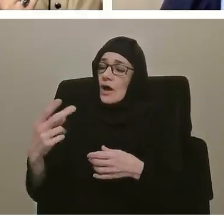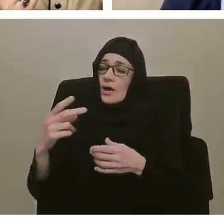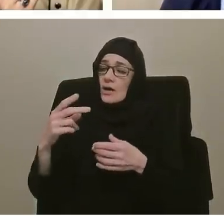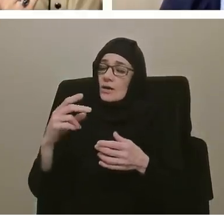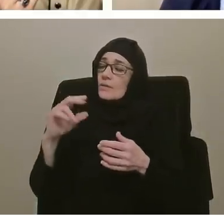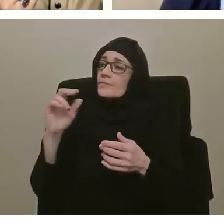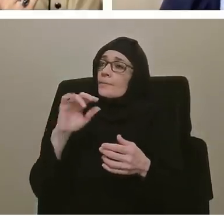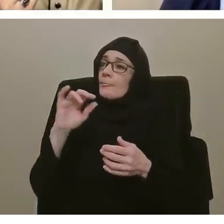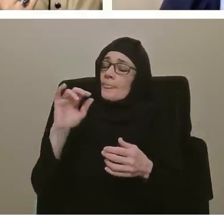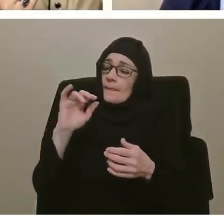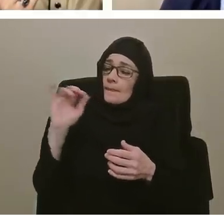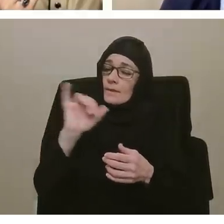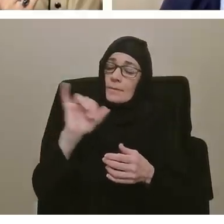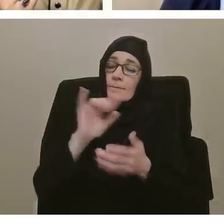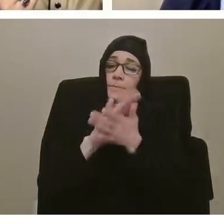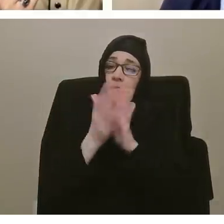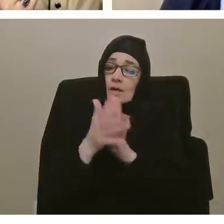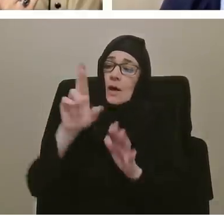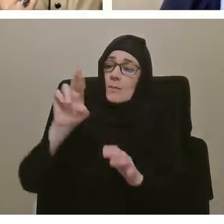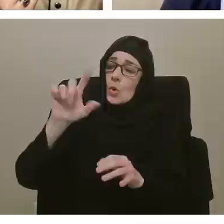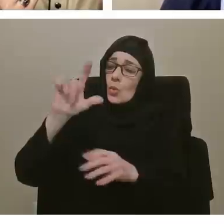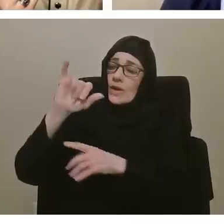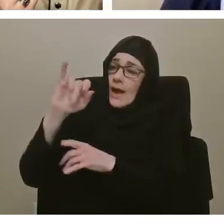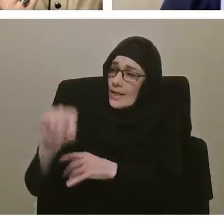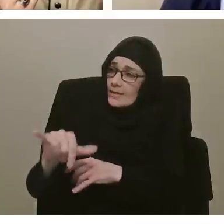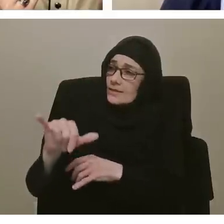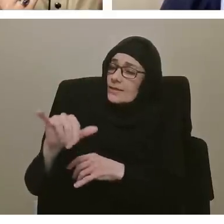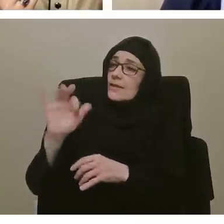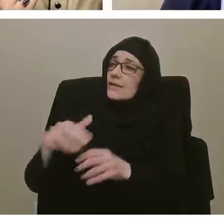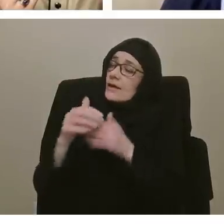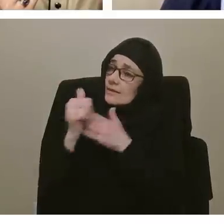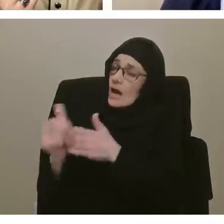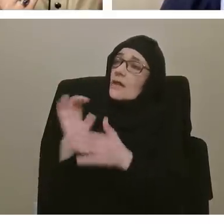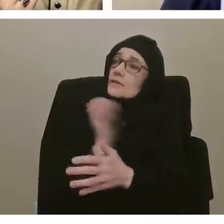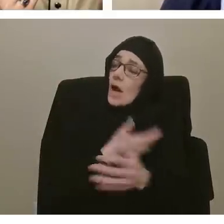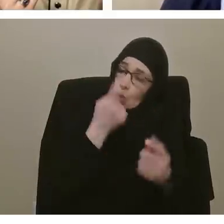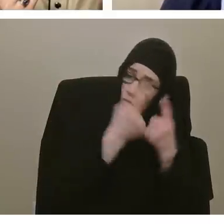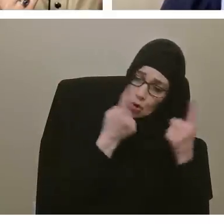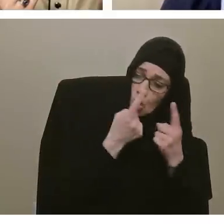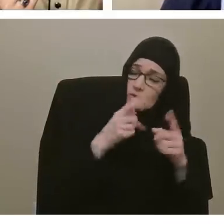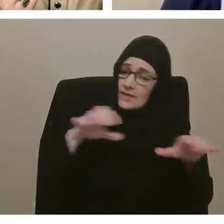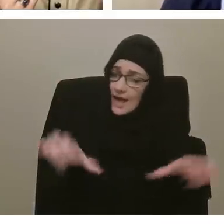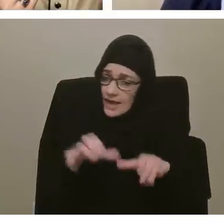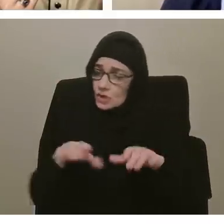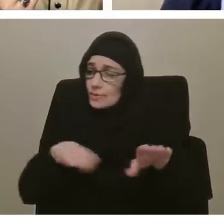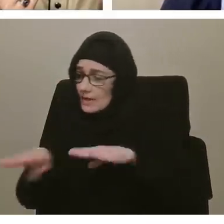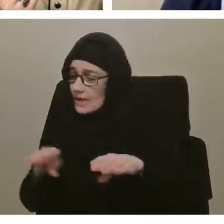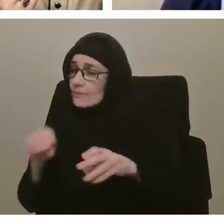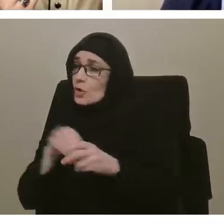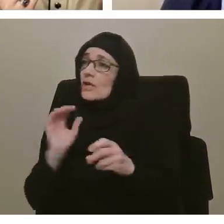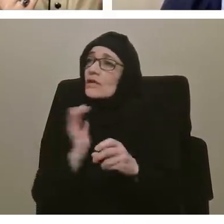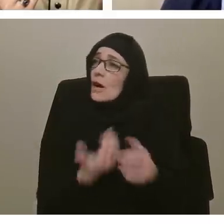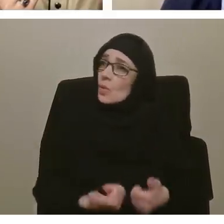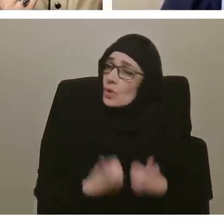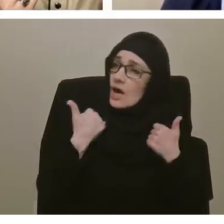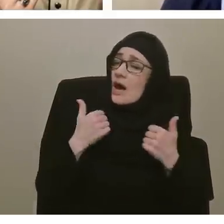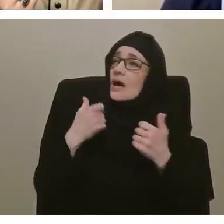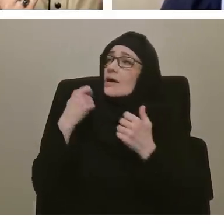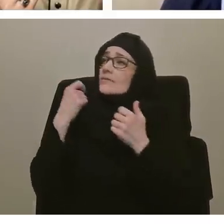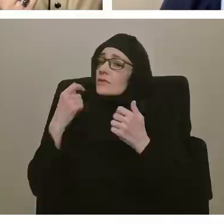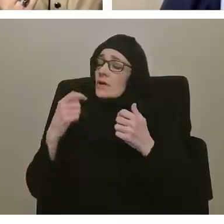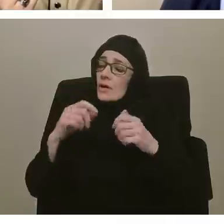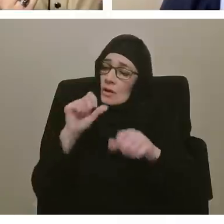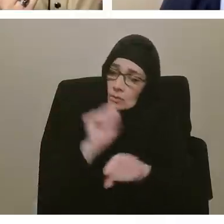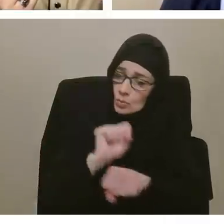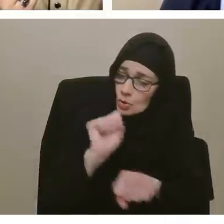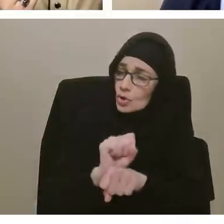and dictates every single thought, action, and behavior in all of our lives, in our homes, in our hearts, in our institutions, our